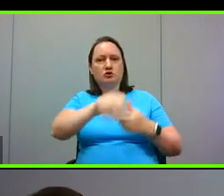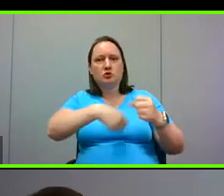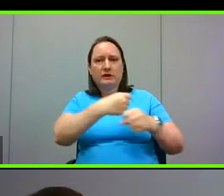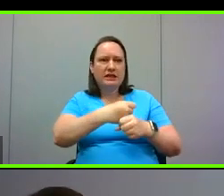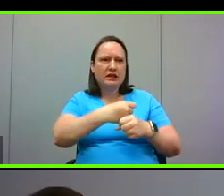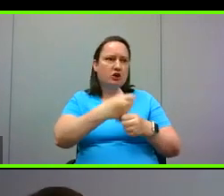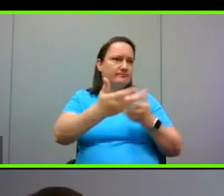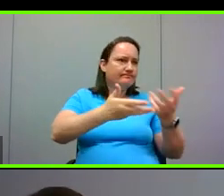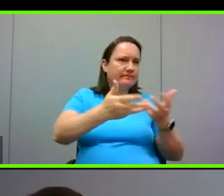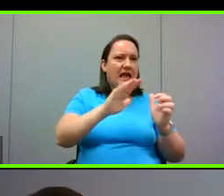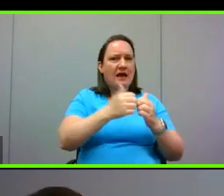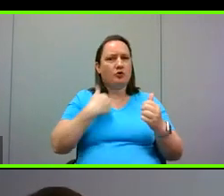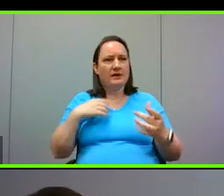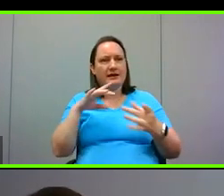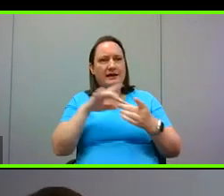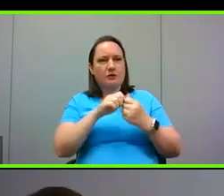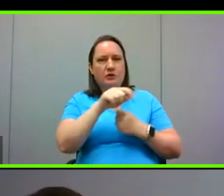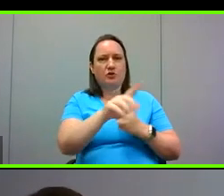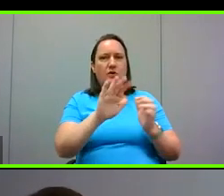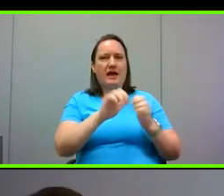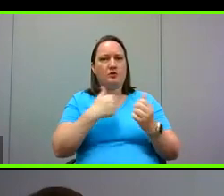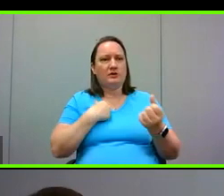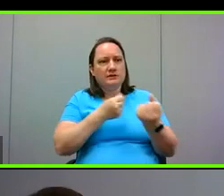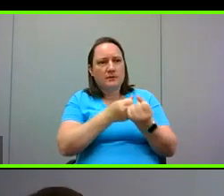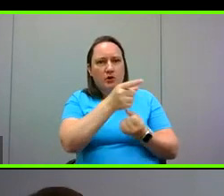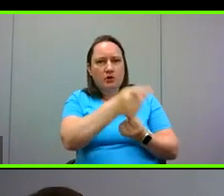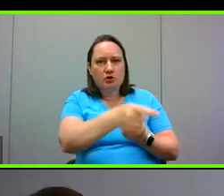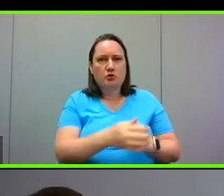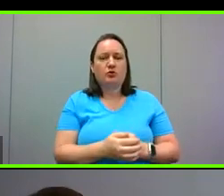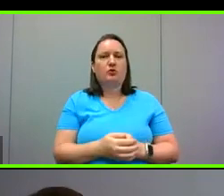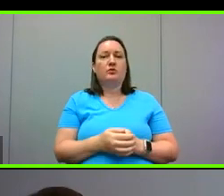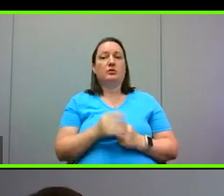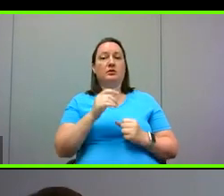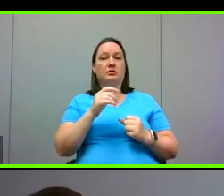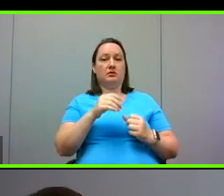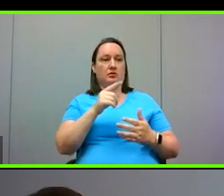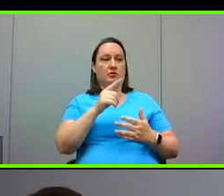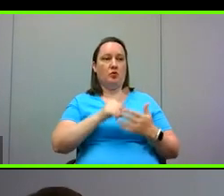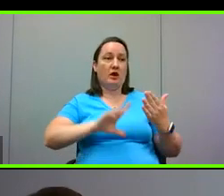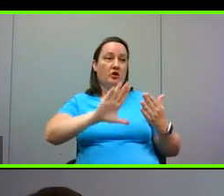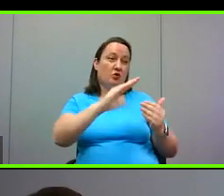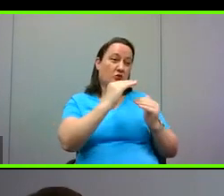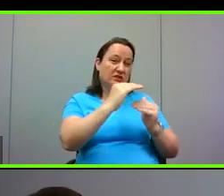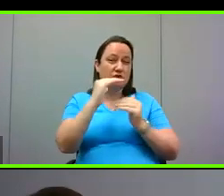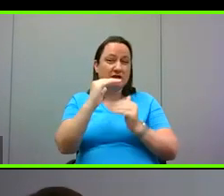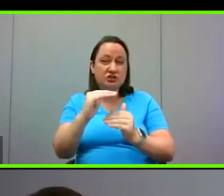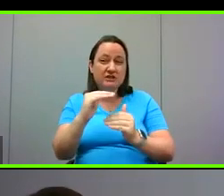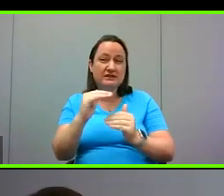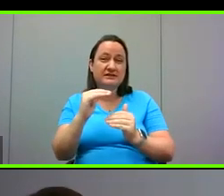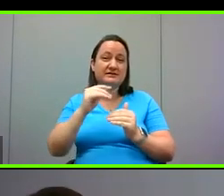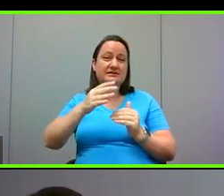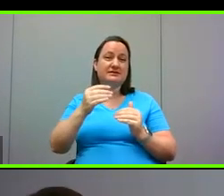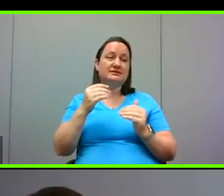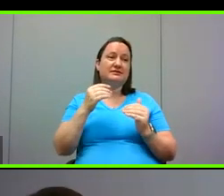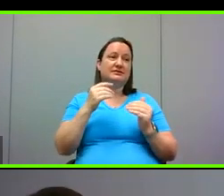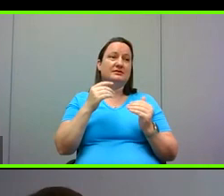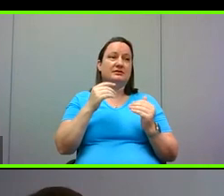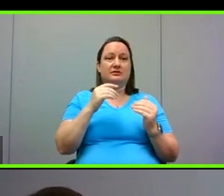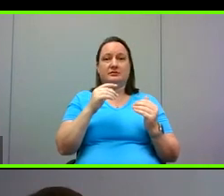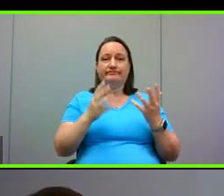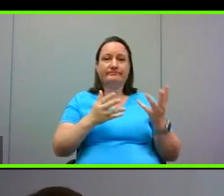with you virtually? If you're doing hybrid and you're doing in person, what are your restrictions with partners being able to be on